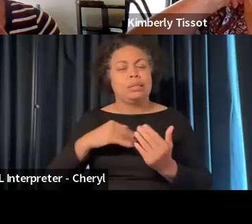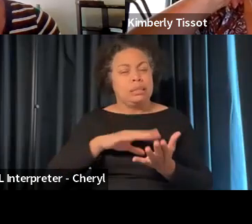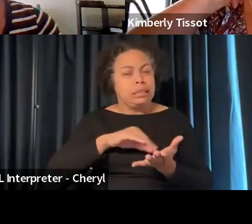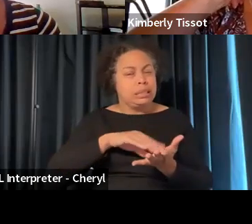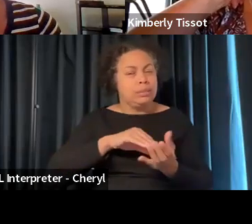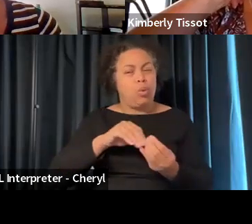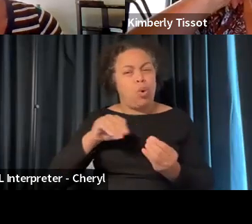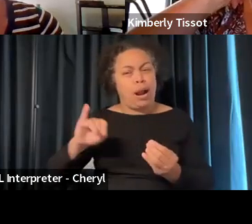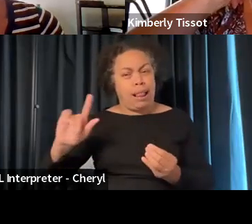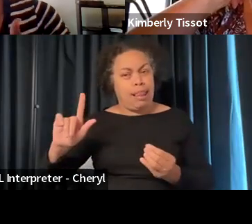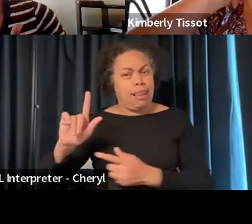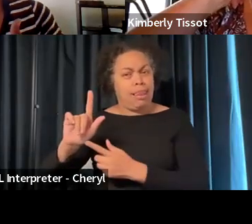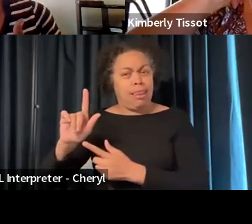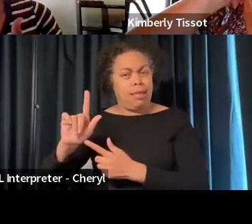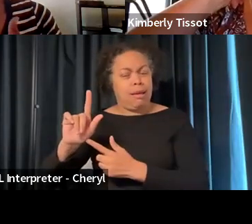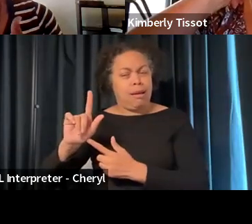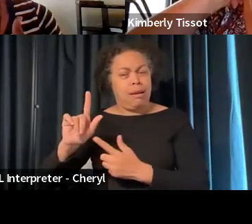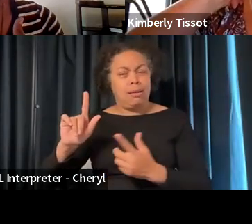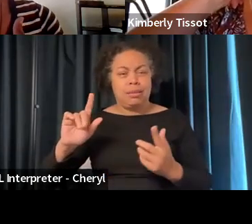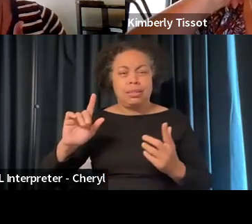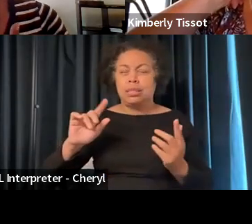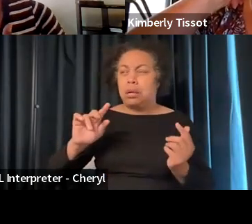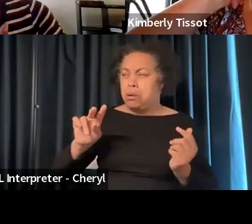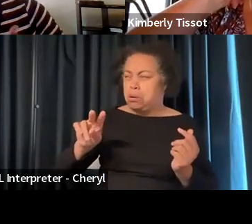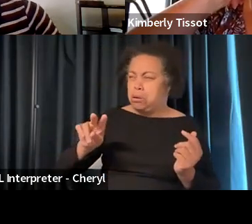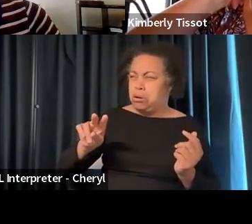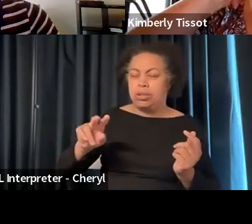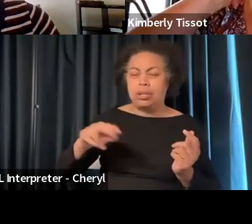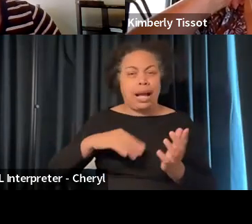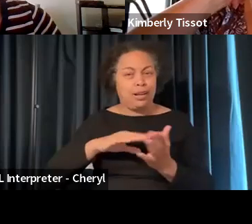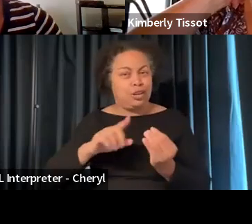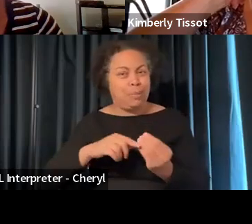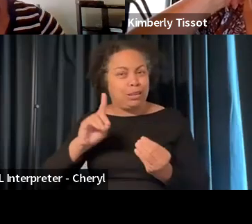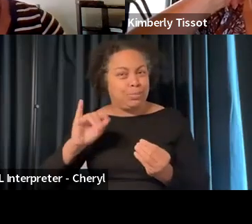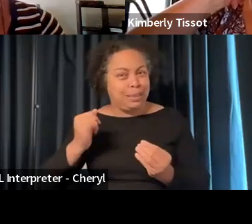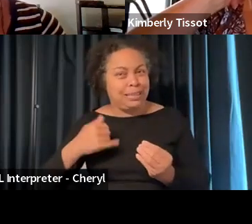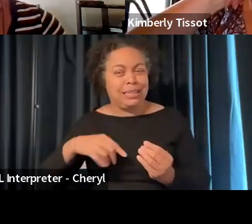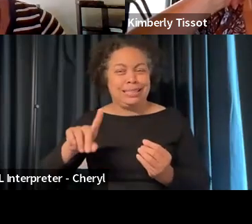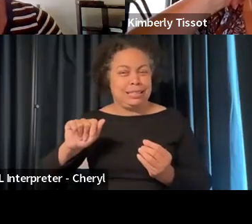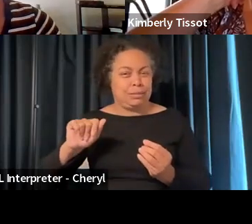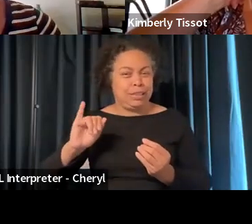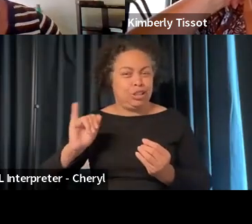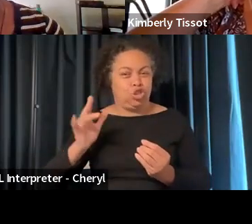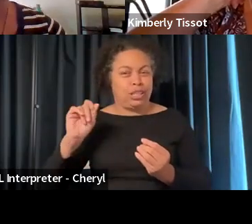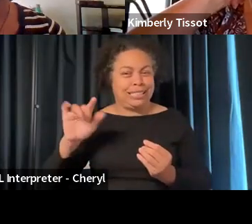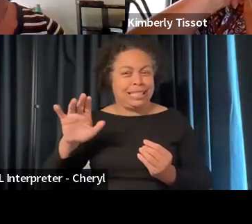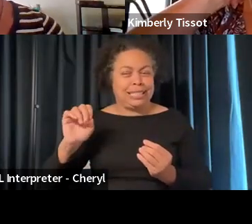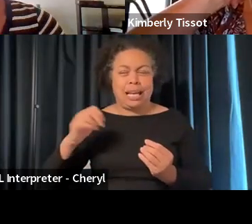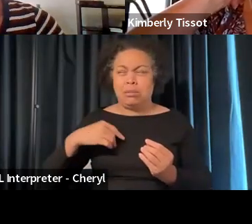IL movement and critiquing it when I learned about disability justice, and I'm really critical when I form my